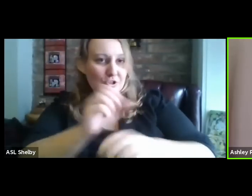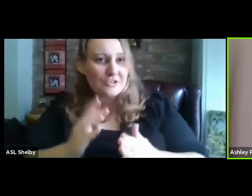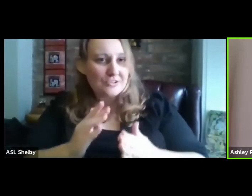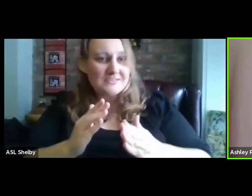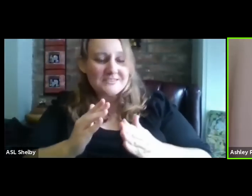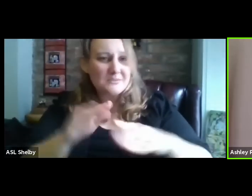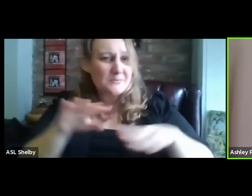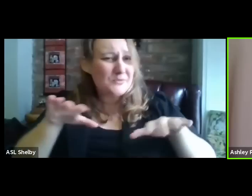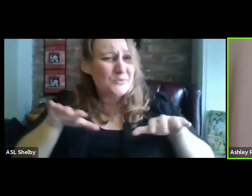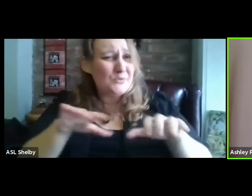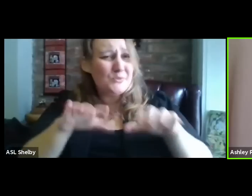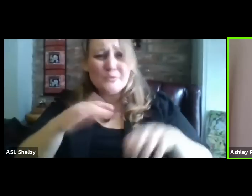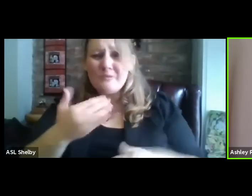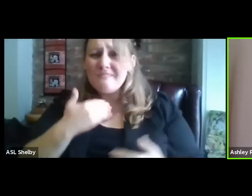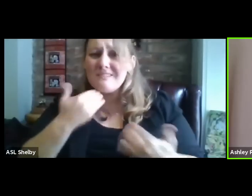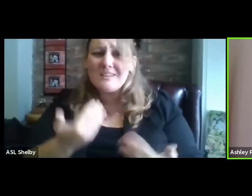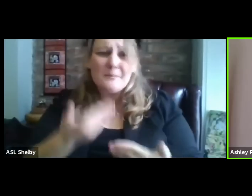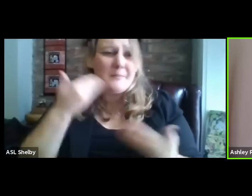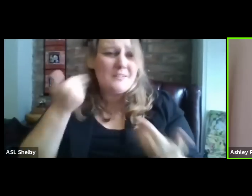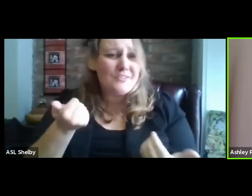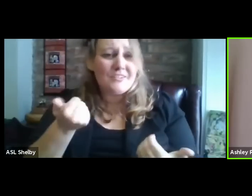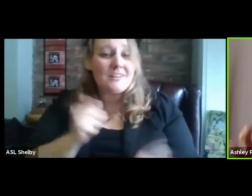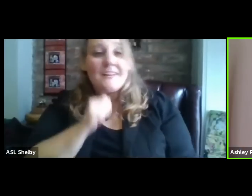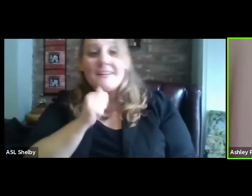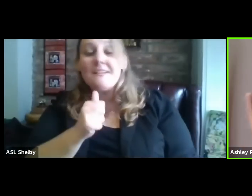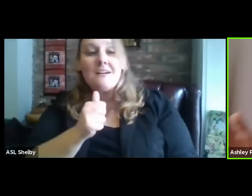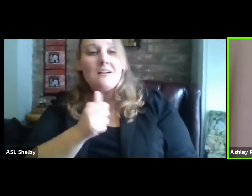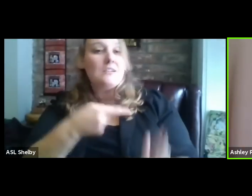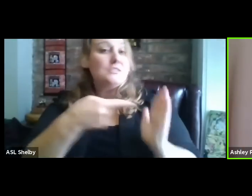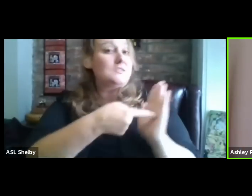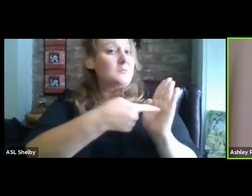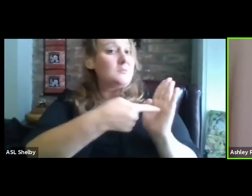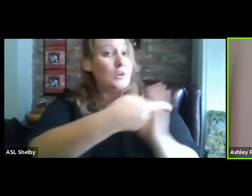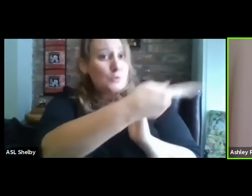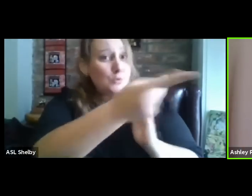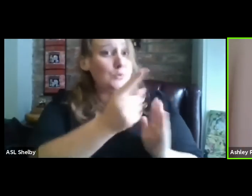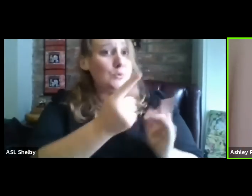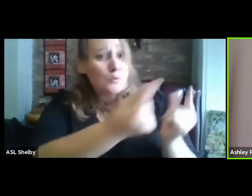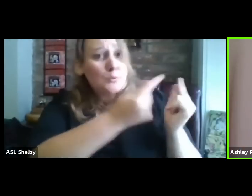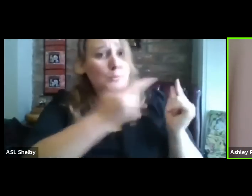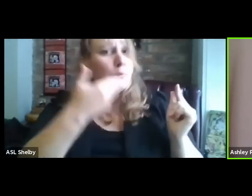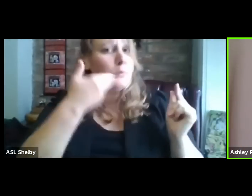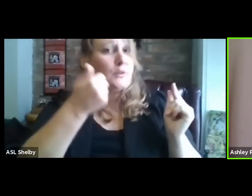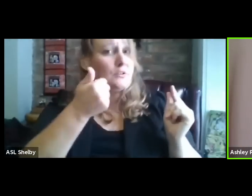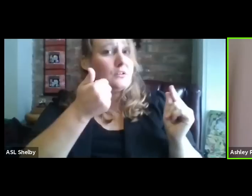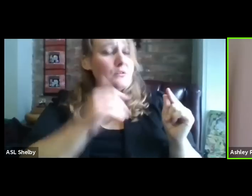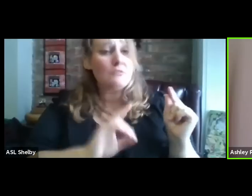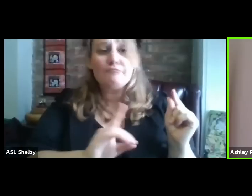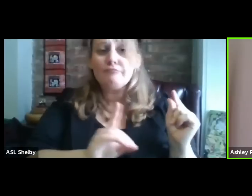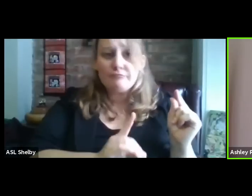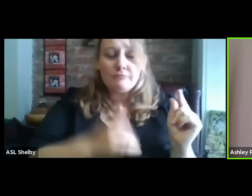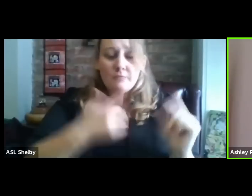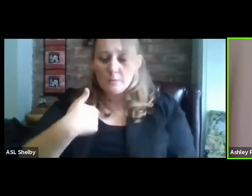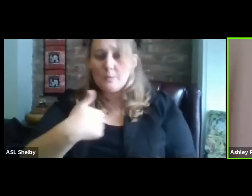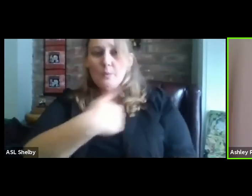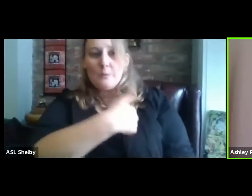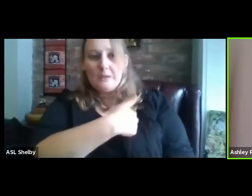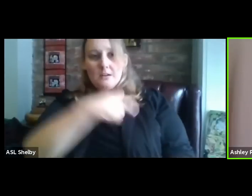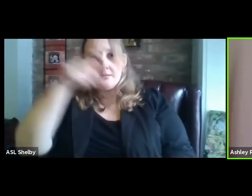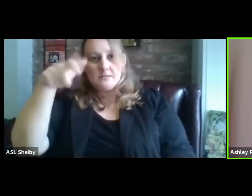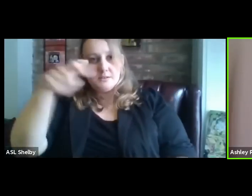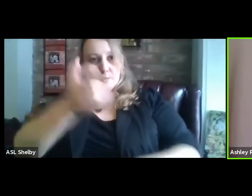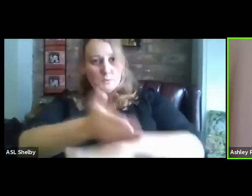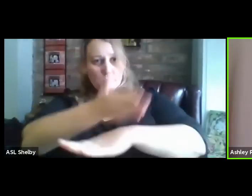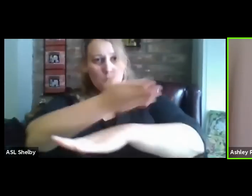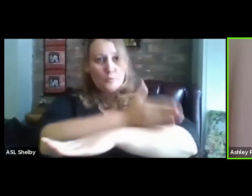and not just demanding it of others outside of this community, whatever community you identify with. We need to do better as